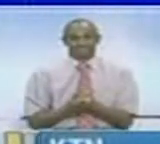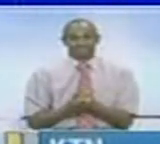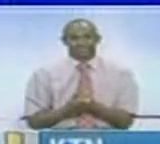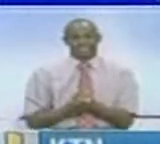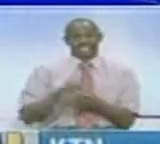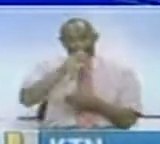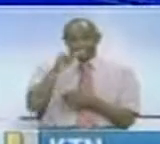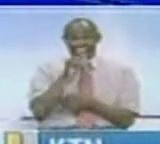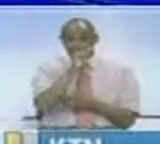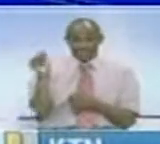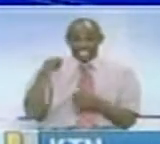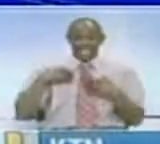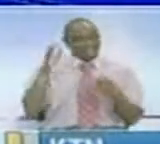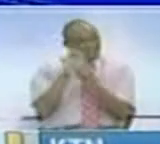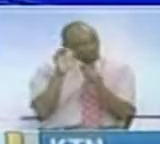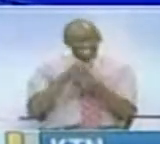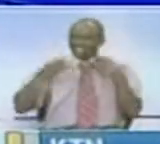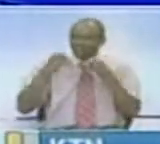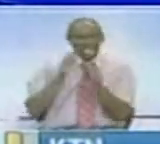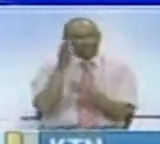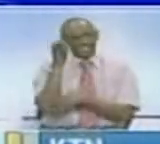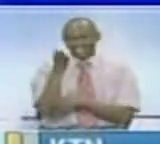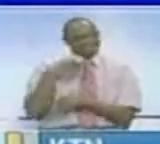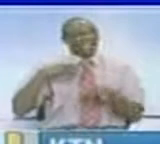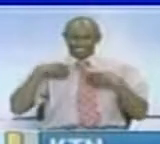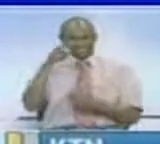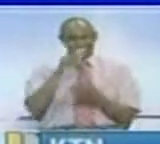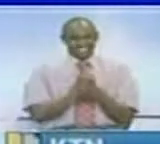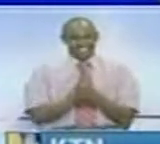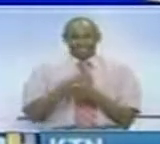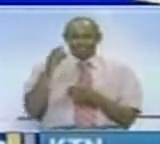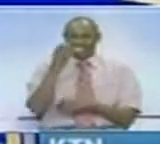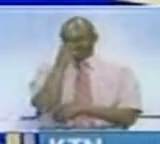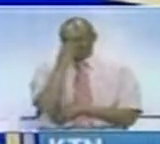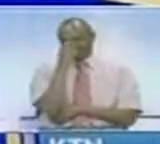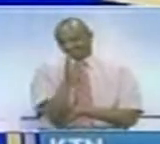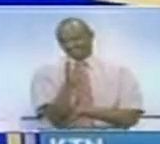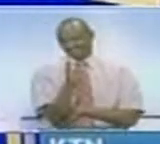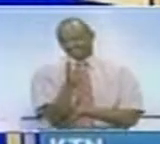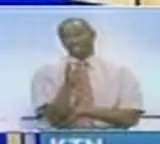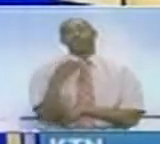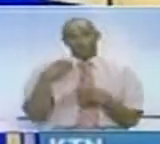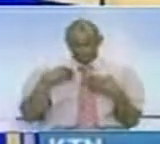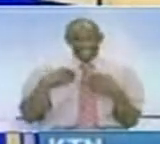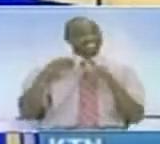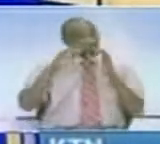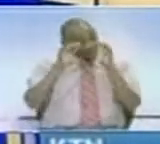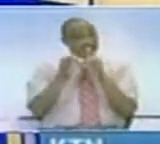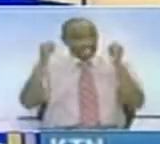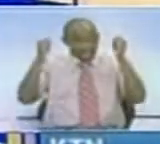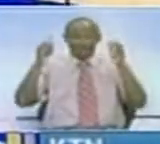Hassan Juma is having too much fun in Sao Paulo. I have to admit that. I envy him. Now, the World Cup, it's a big event. It's the